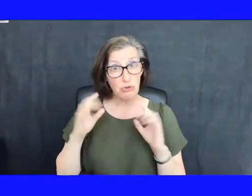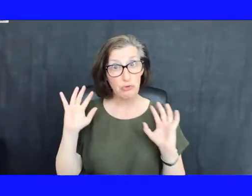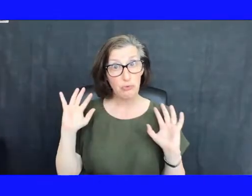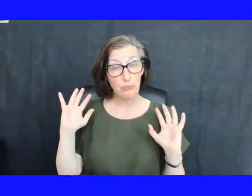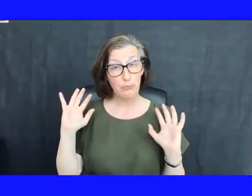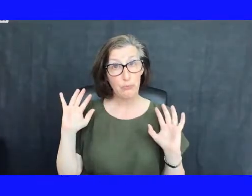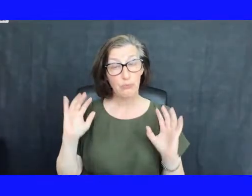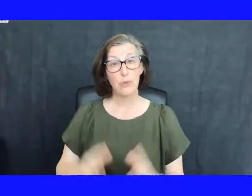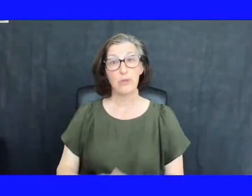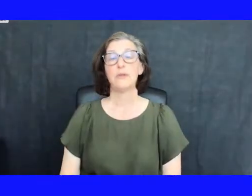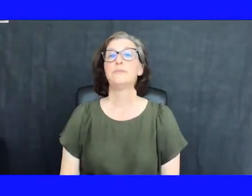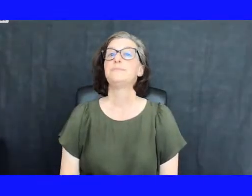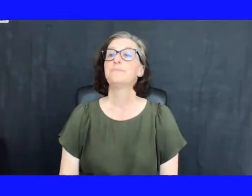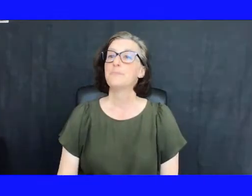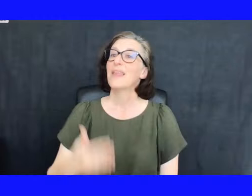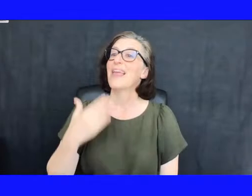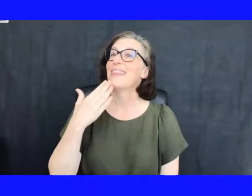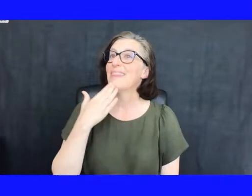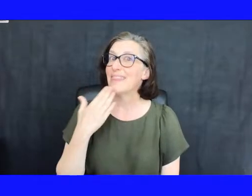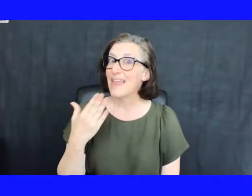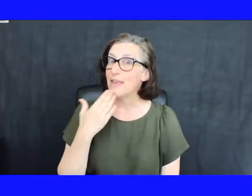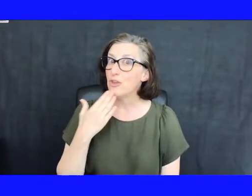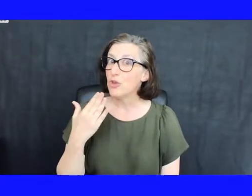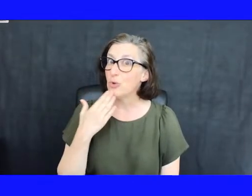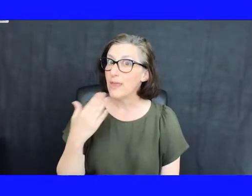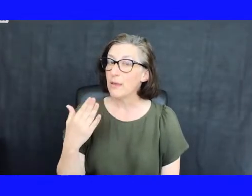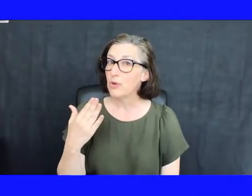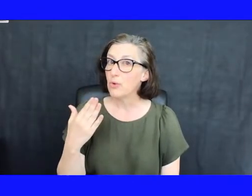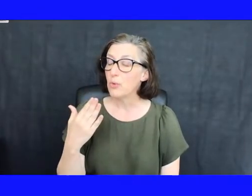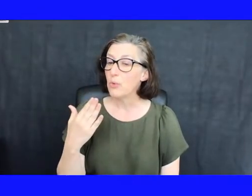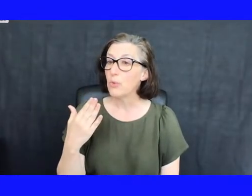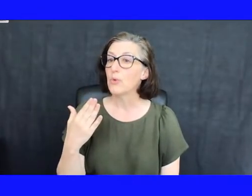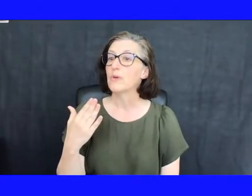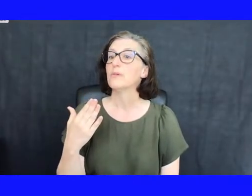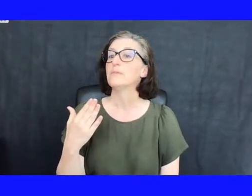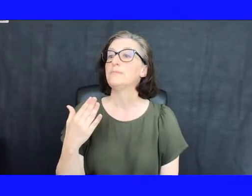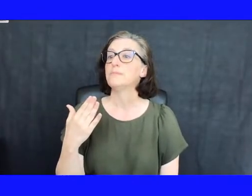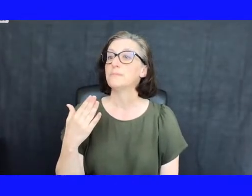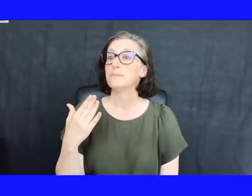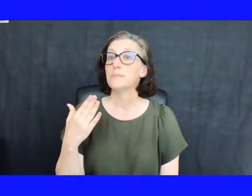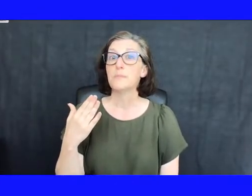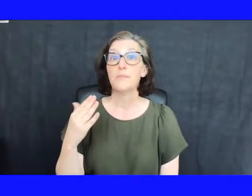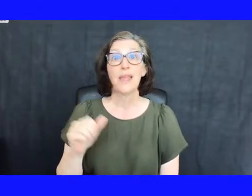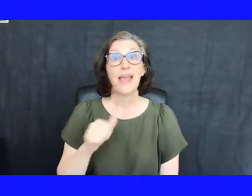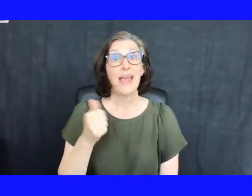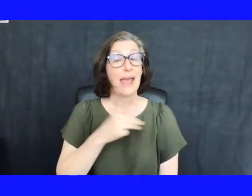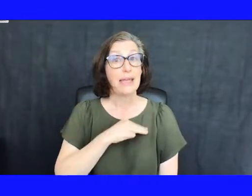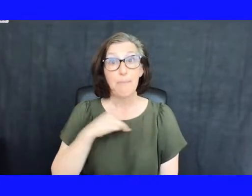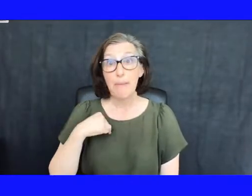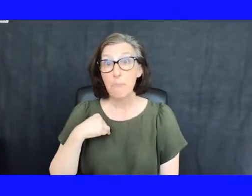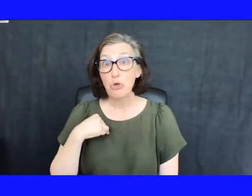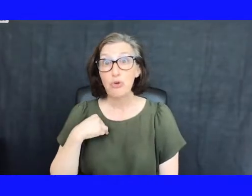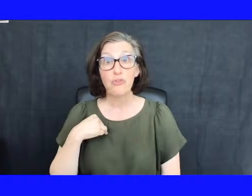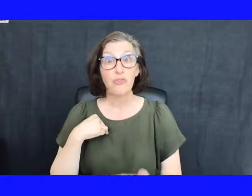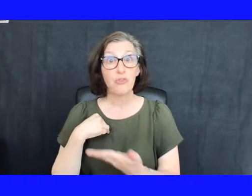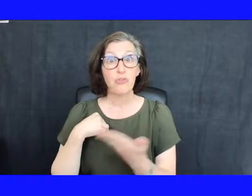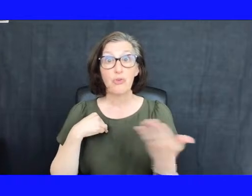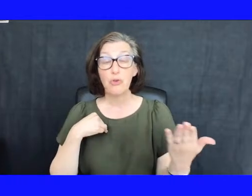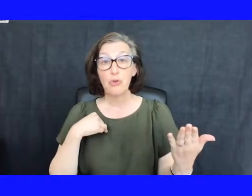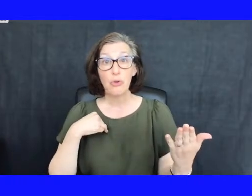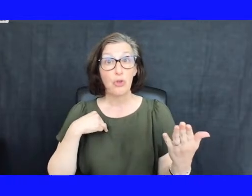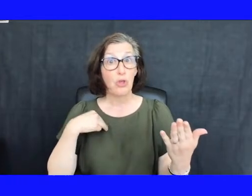external complaints, are those generally coming after an internal complaint has been filed and resolved, and